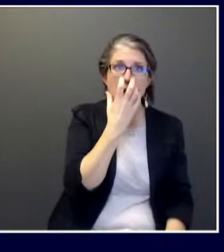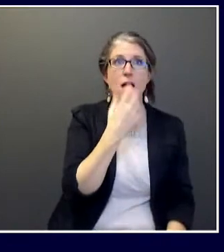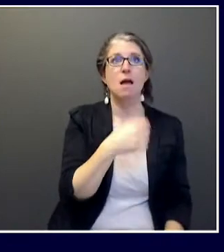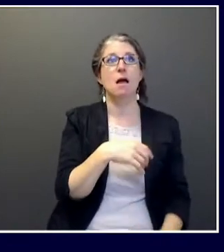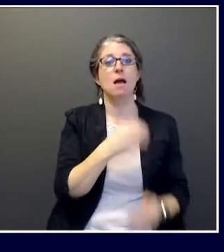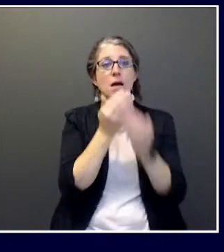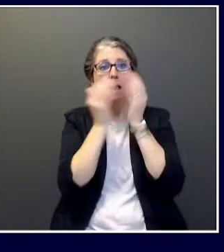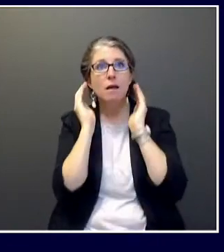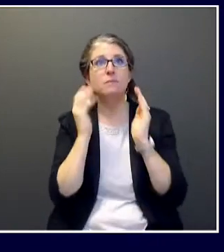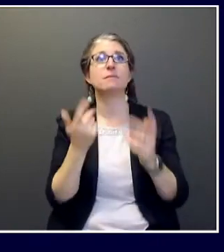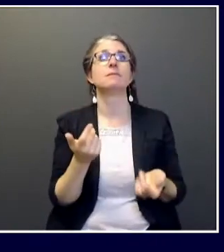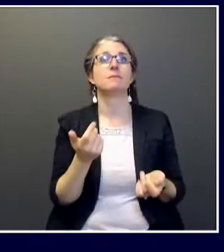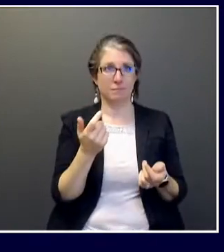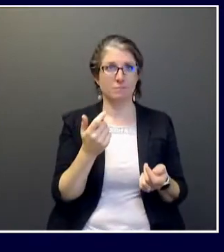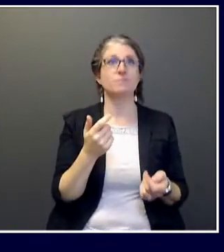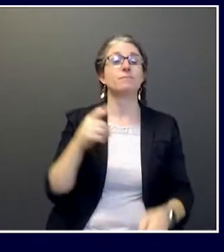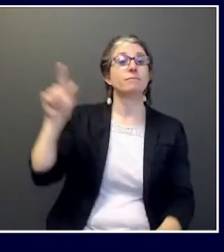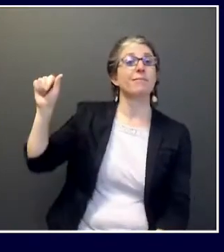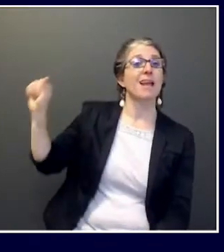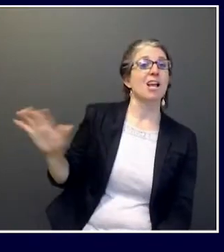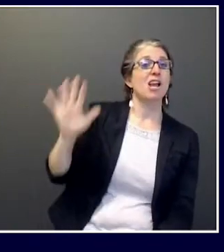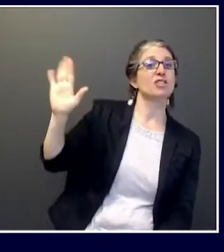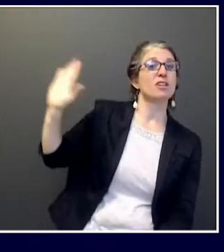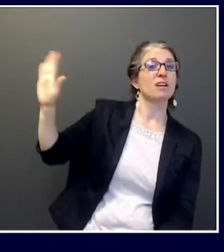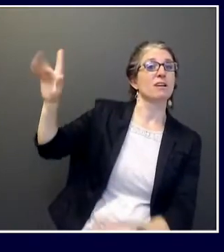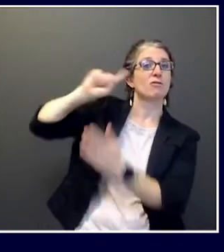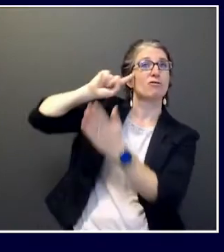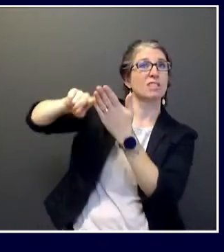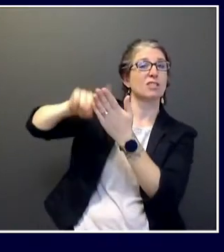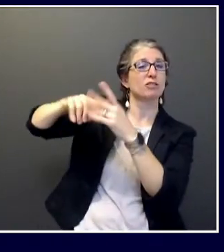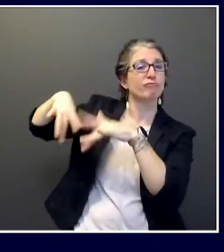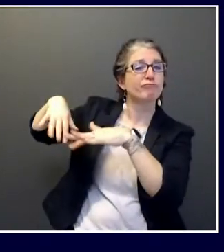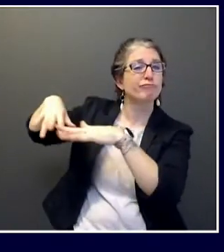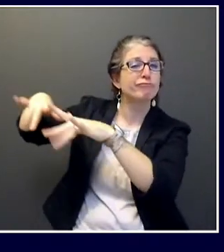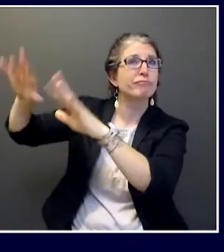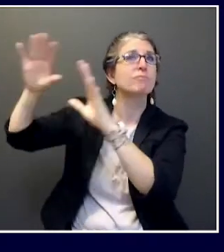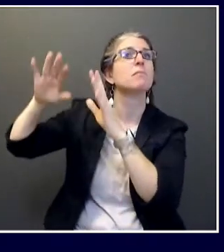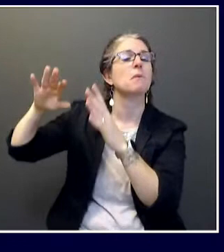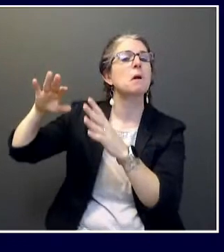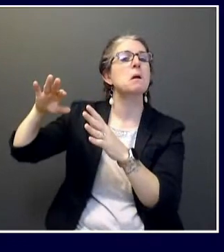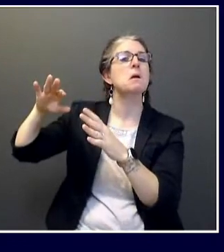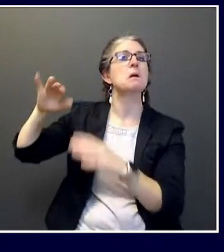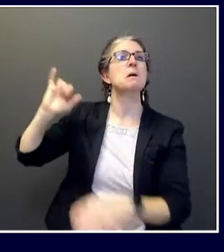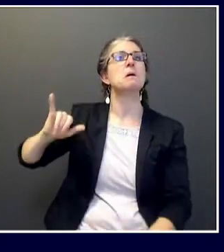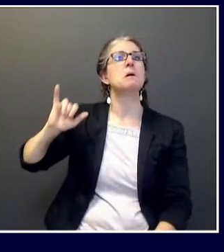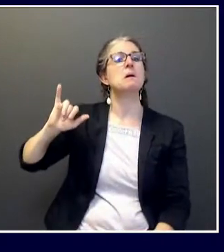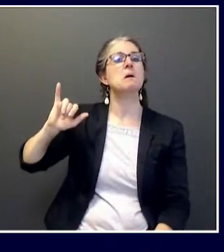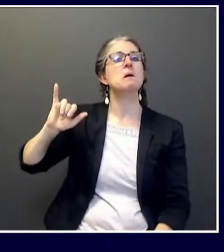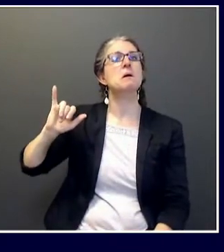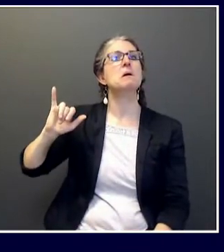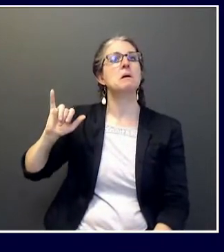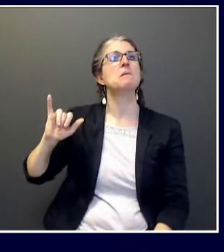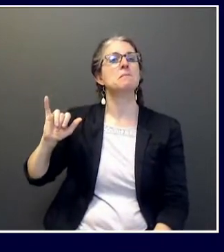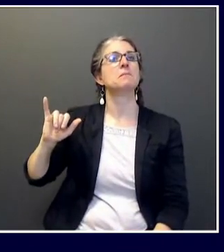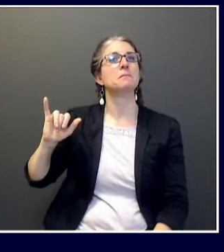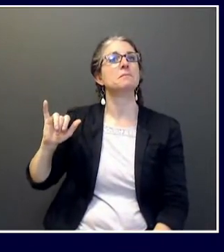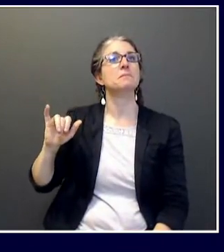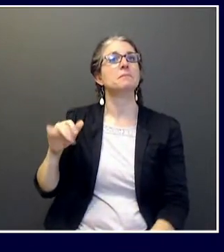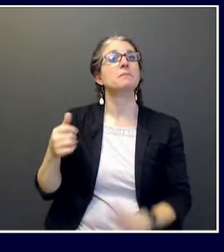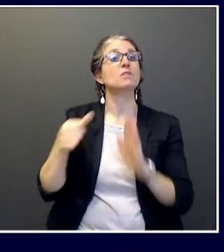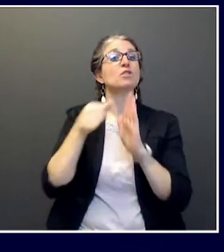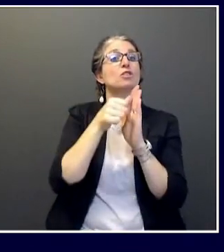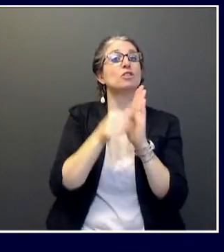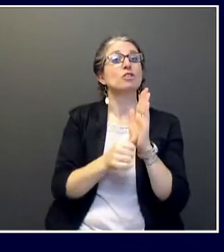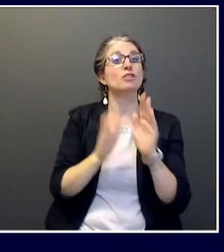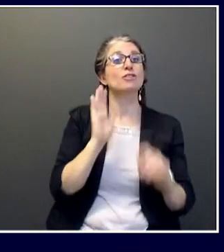Asia. And they did find that all other things equal, a surgical mask does a little bit better of a job than a cloth